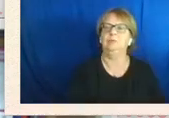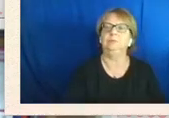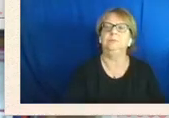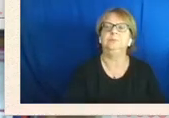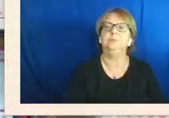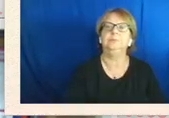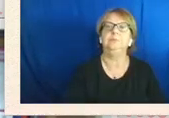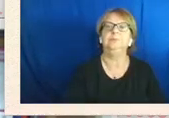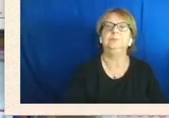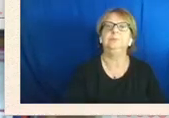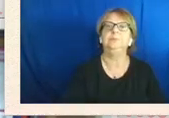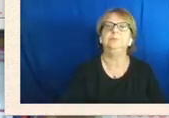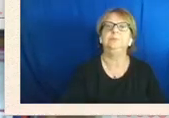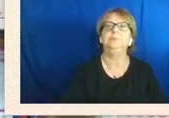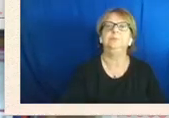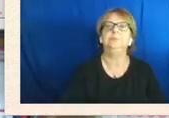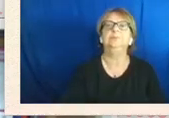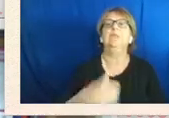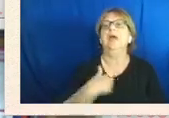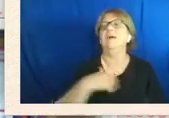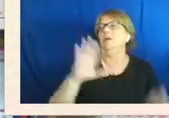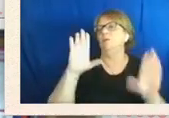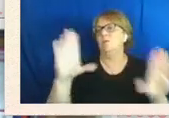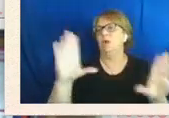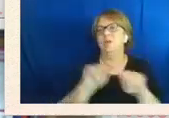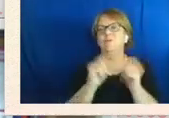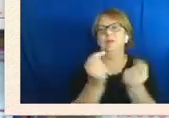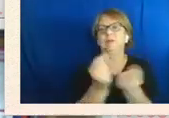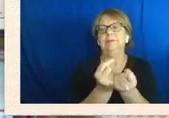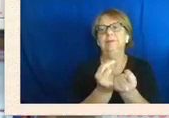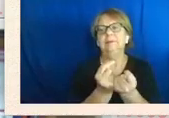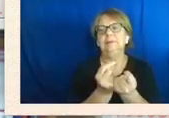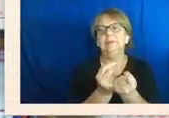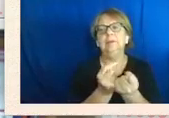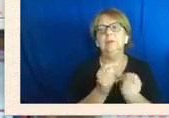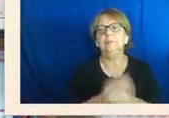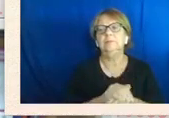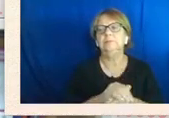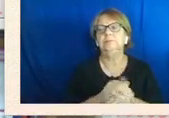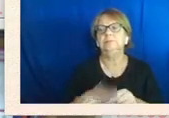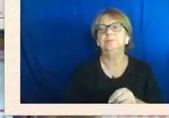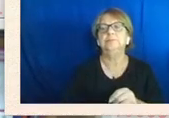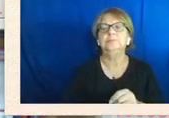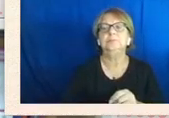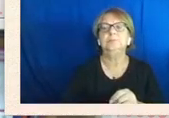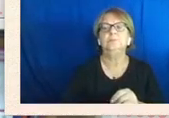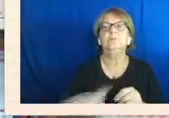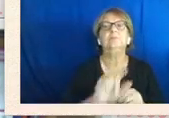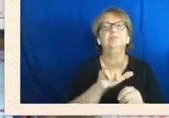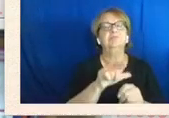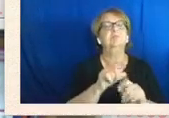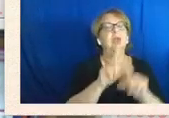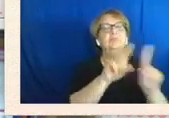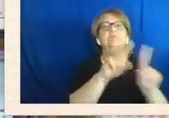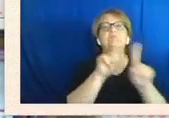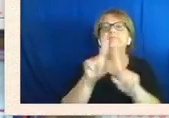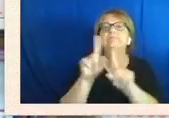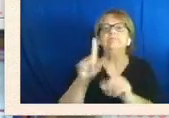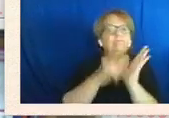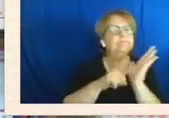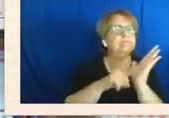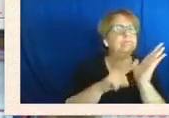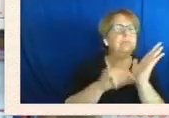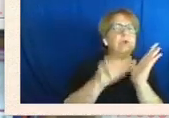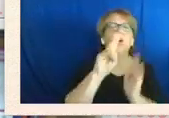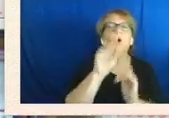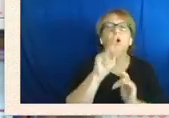have a wonderful team that's all we do is go out and audit the representative payees to make